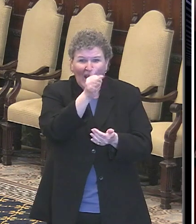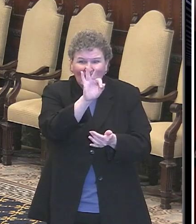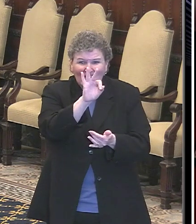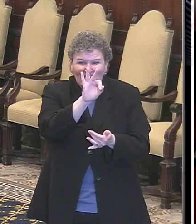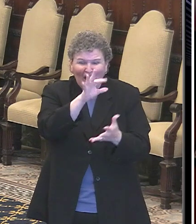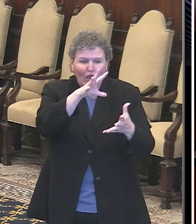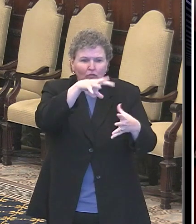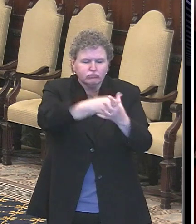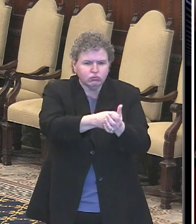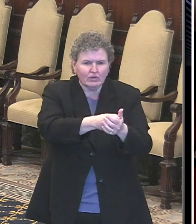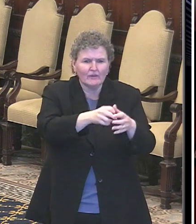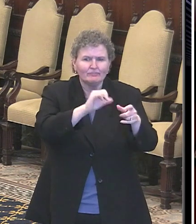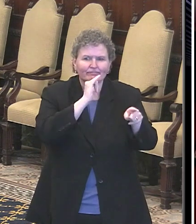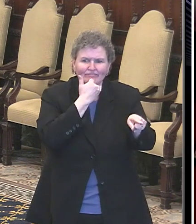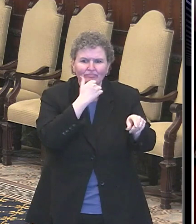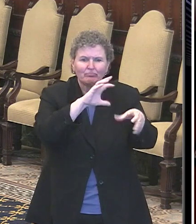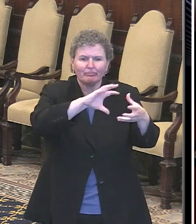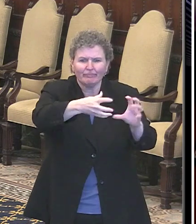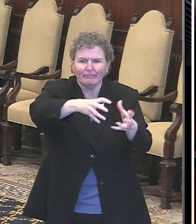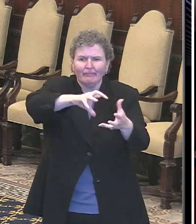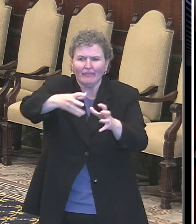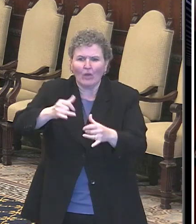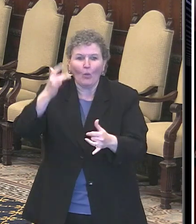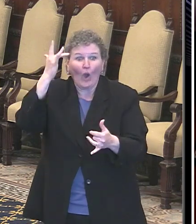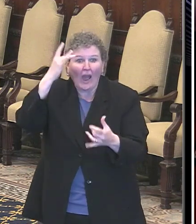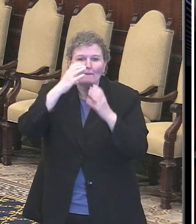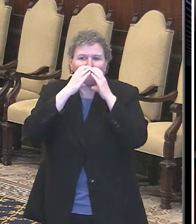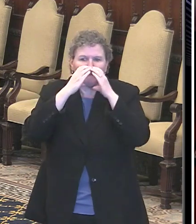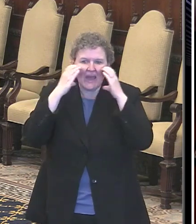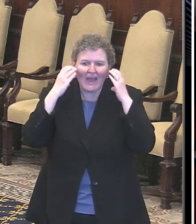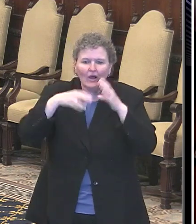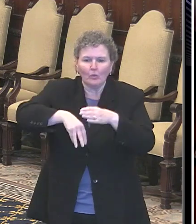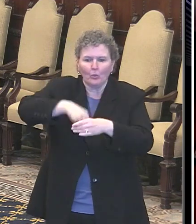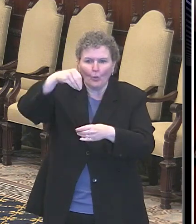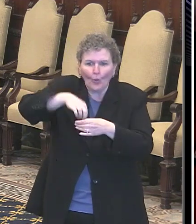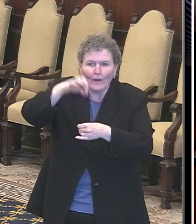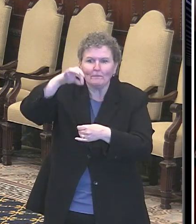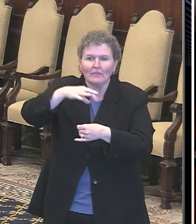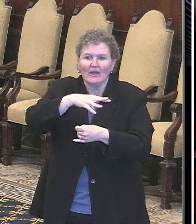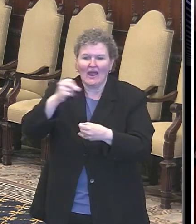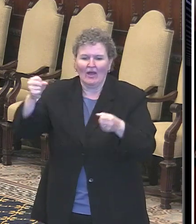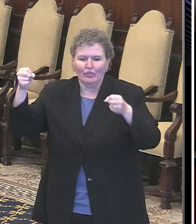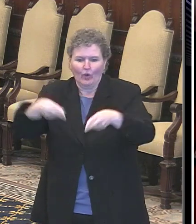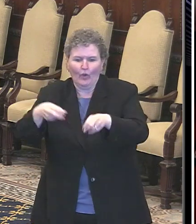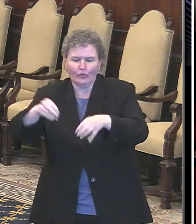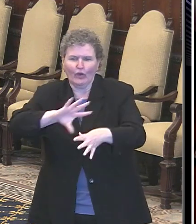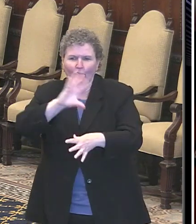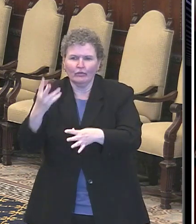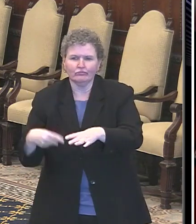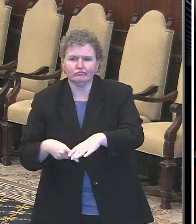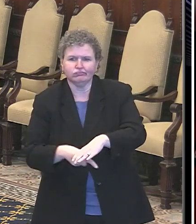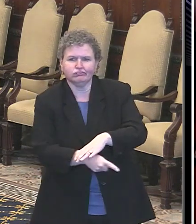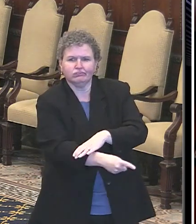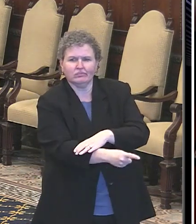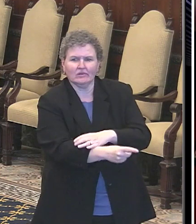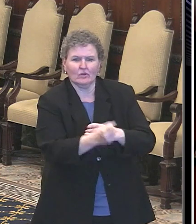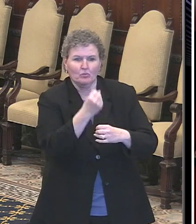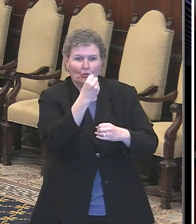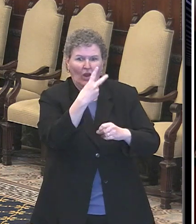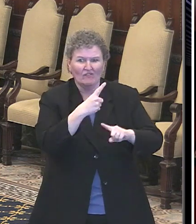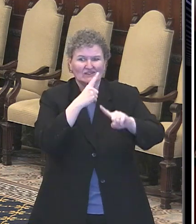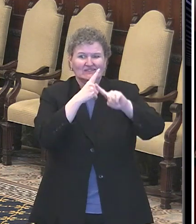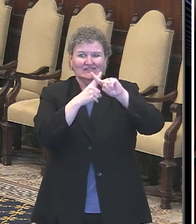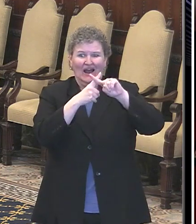gloves, masks, and most of all, wipes. The Water Department is seeing 12 times more infrastructure clogging waste at facilities than